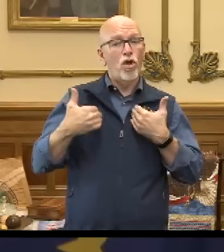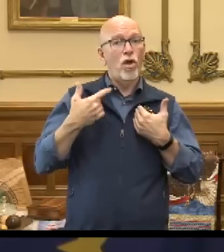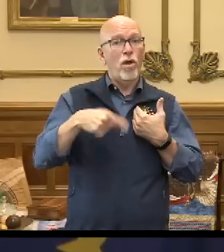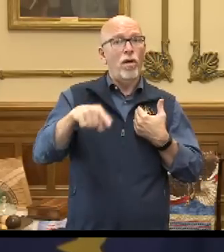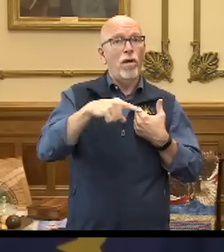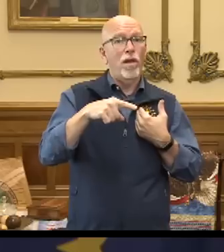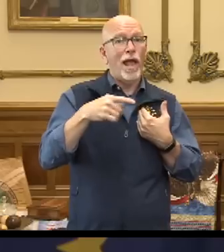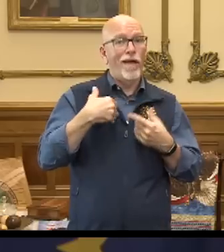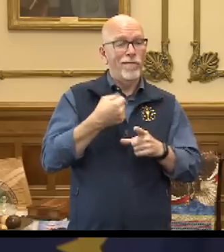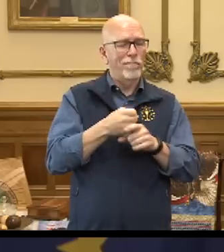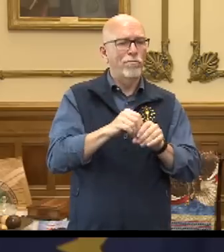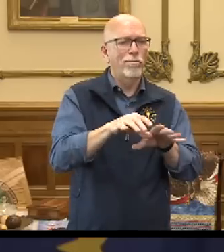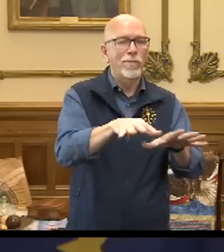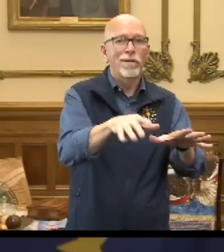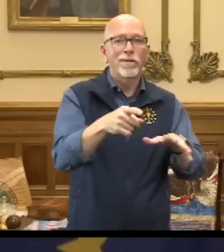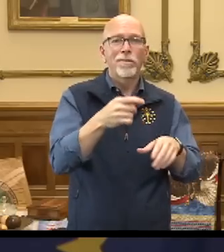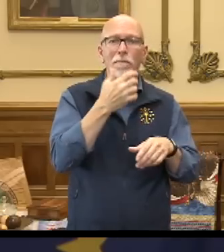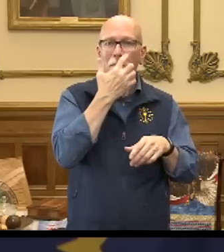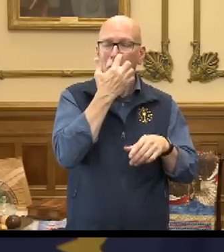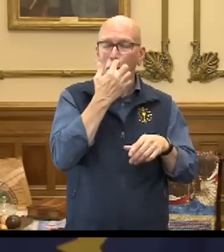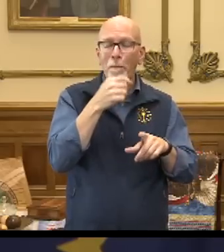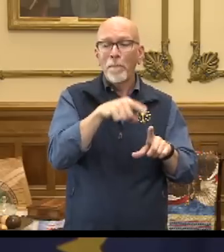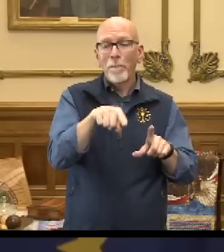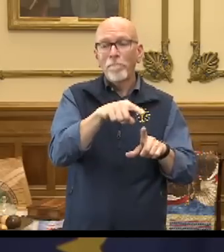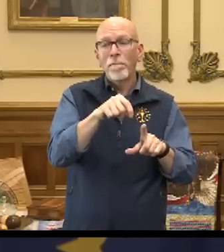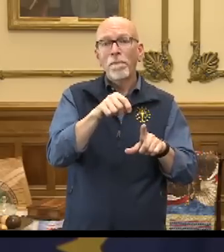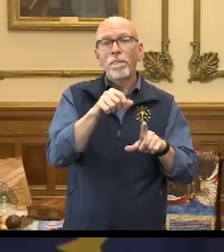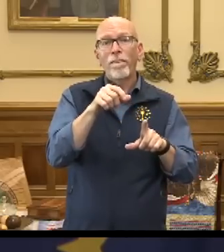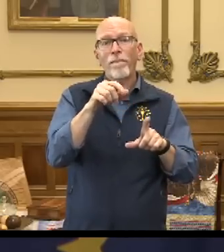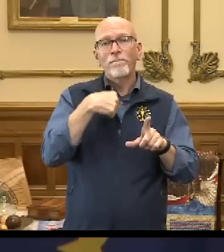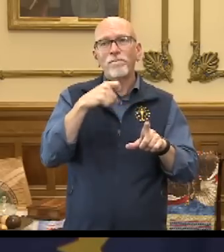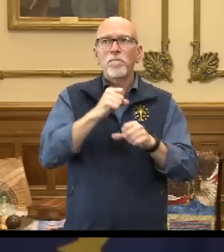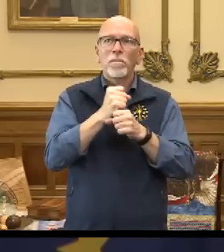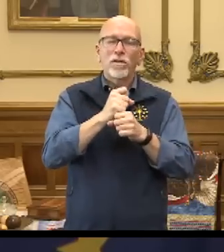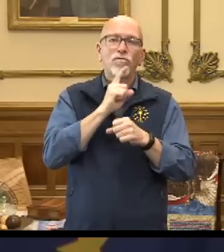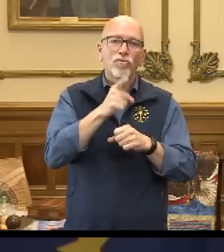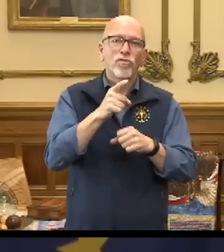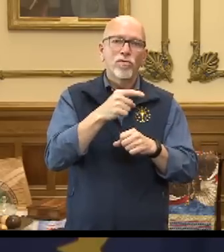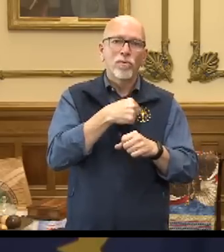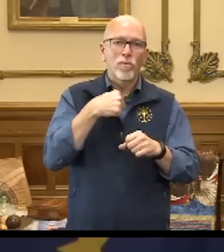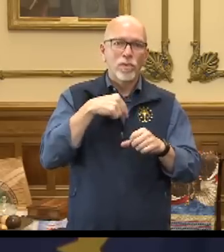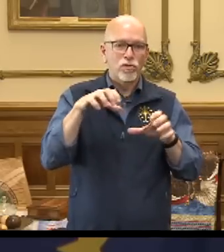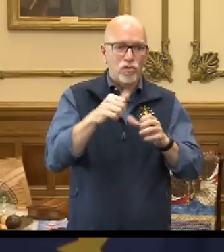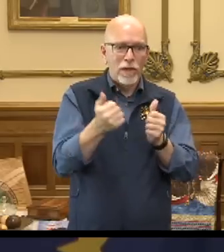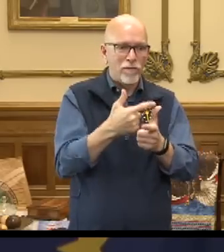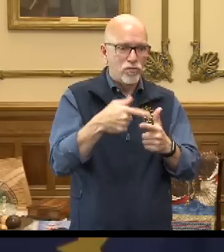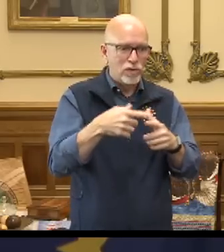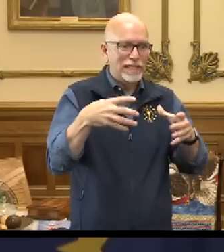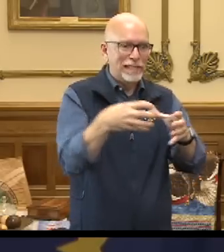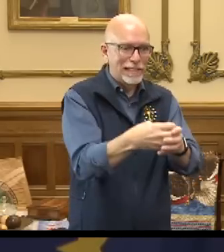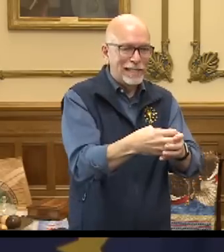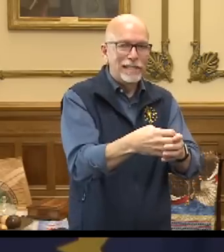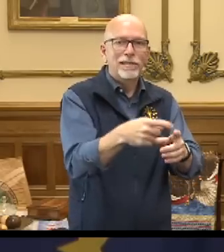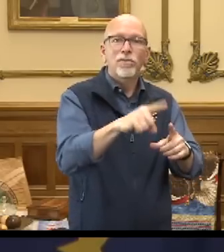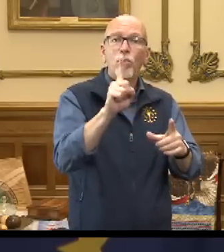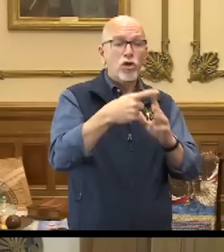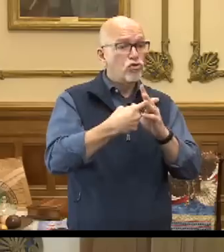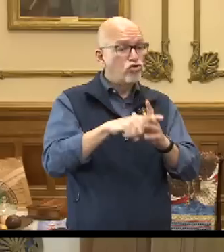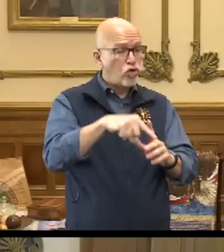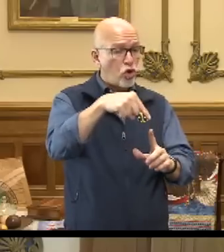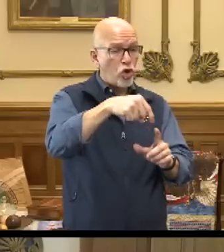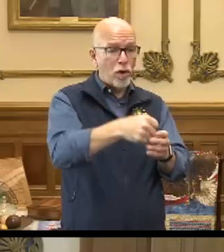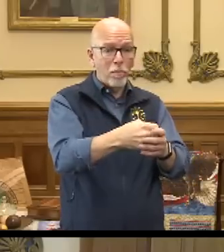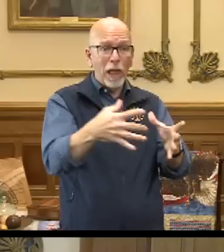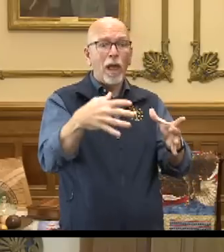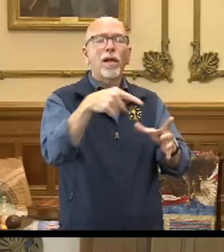and that ripple effect or downstream, we have to make sure that we're doing all we can at the origin of the